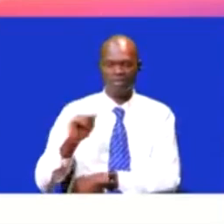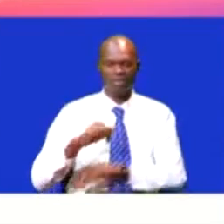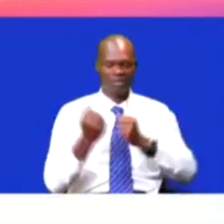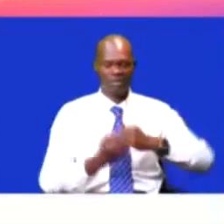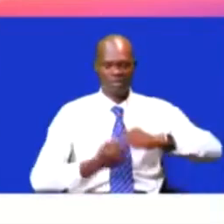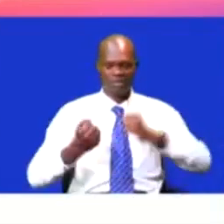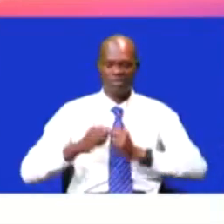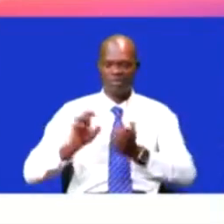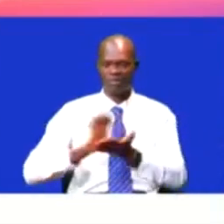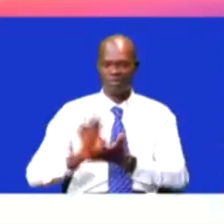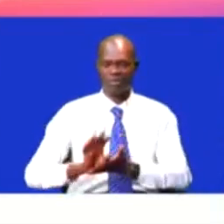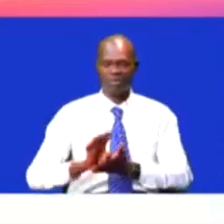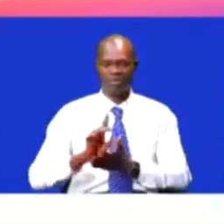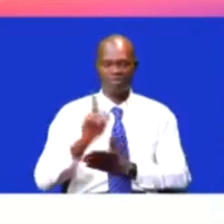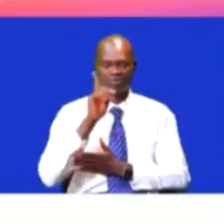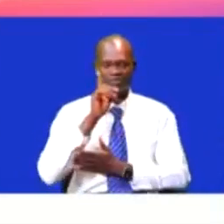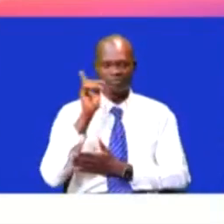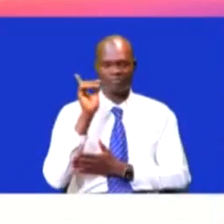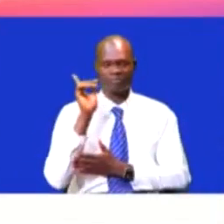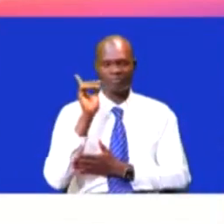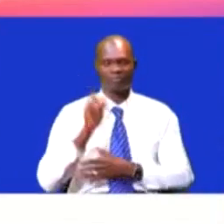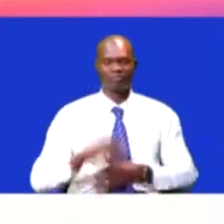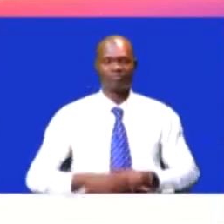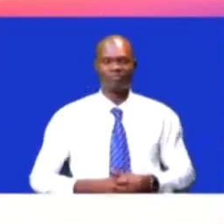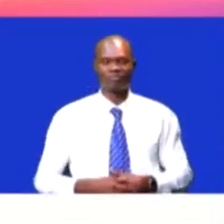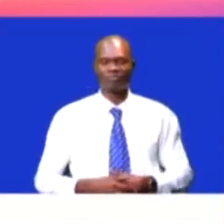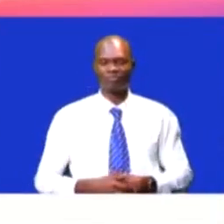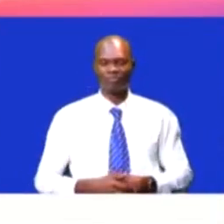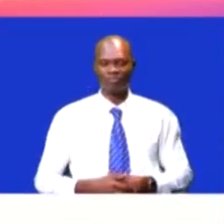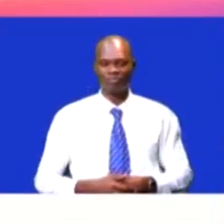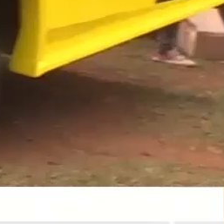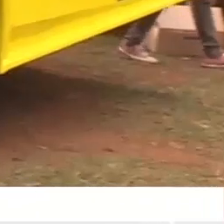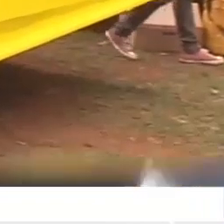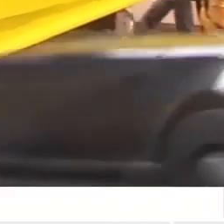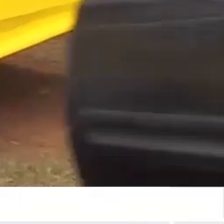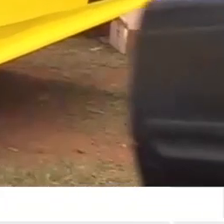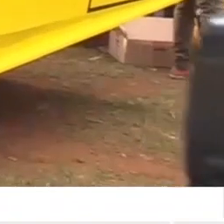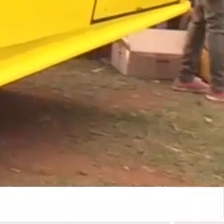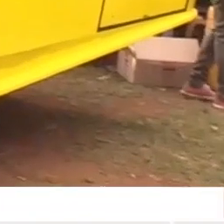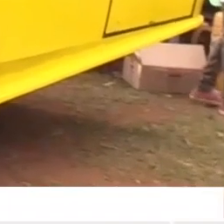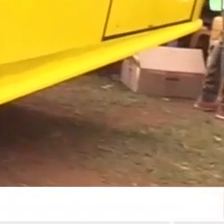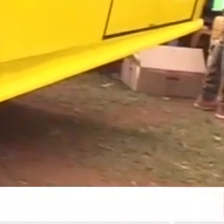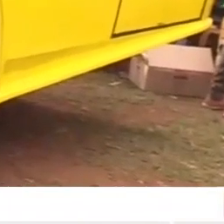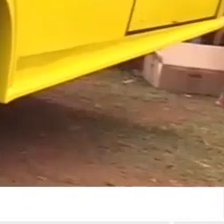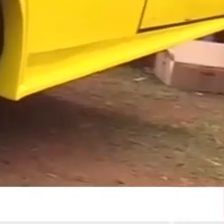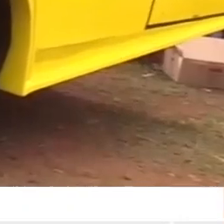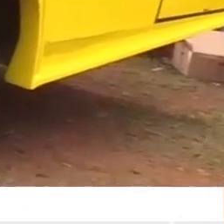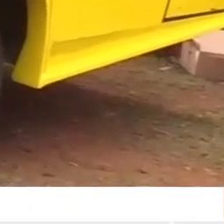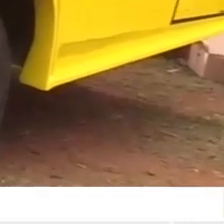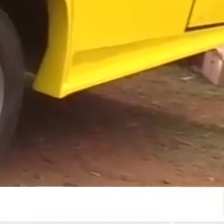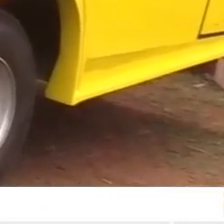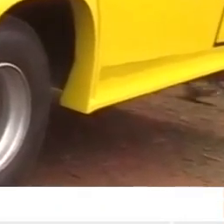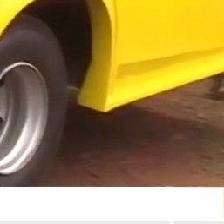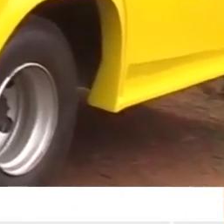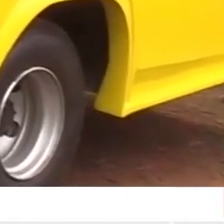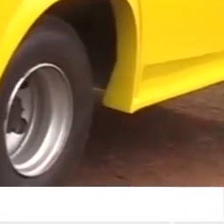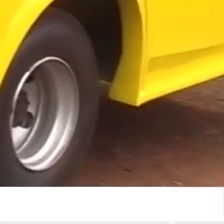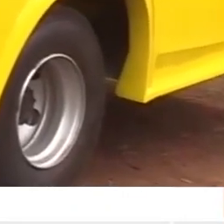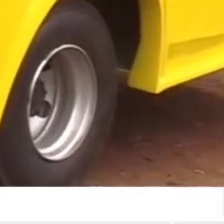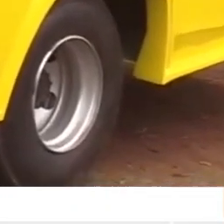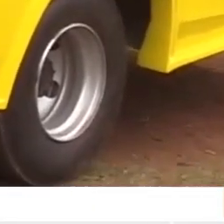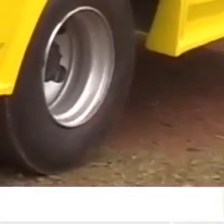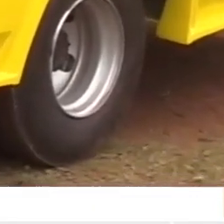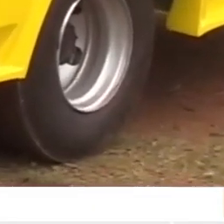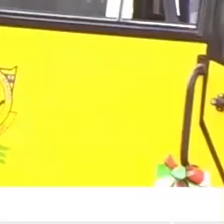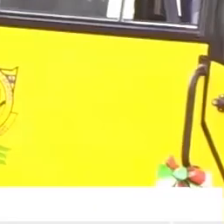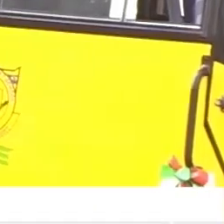Oyugis. Kamaendi en lipot manolosnwa kod Fomaro Maslin Odero. Skunde sekondar ma Sino kod Kalando kaachiel kod